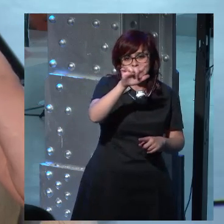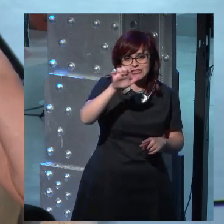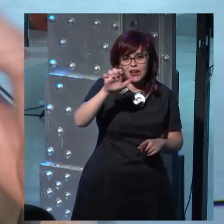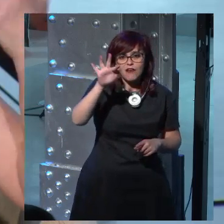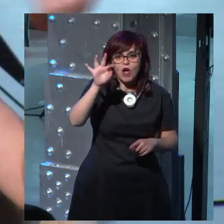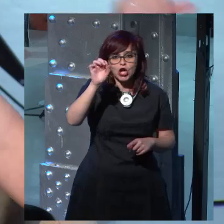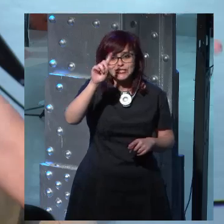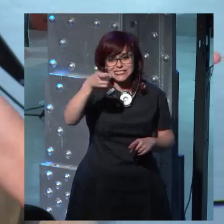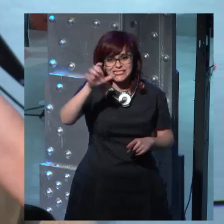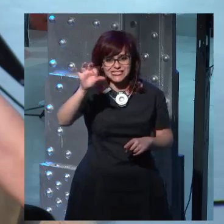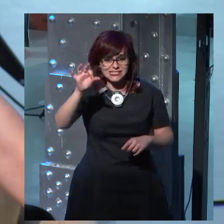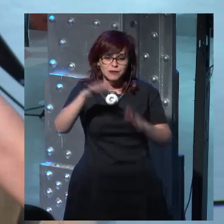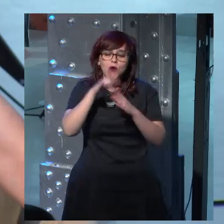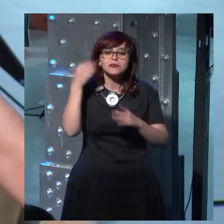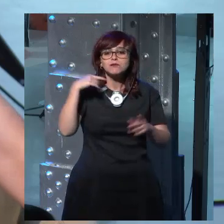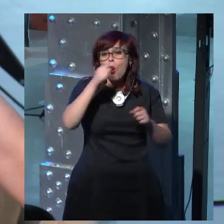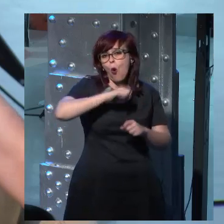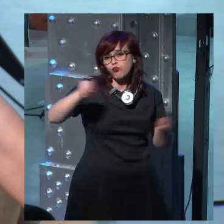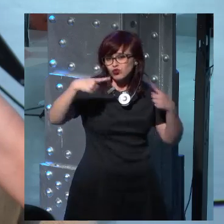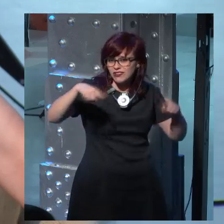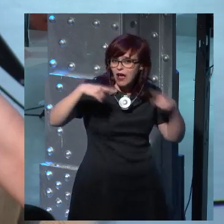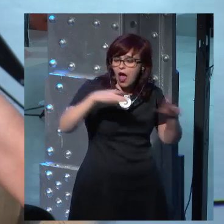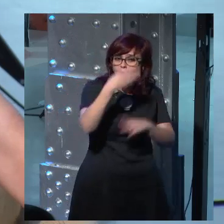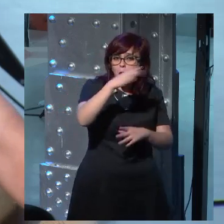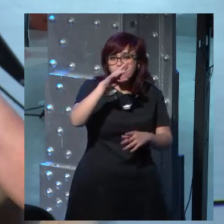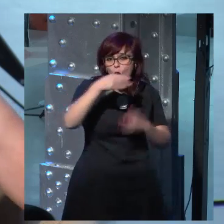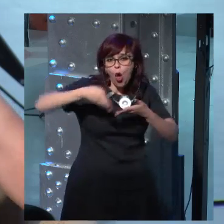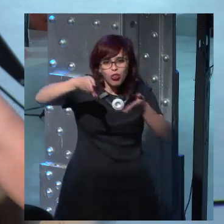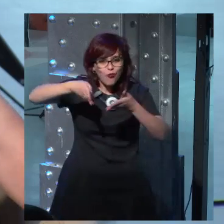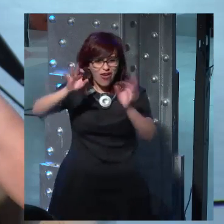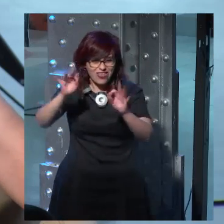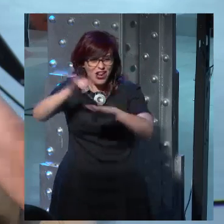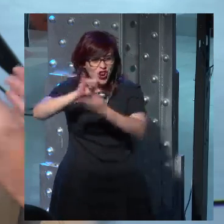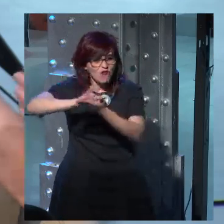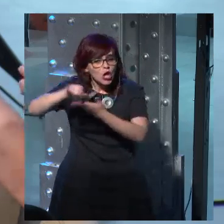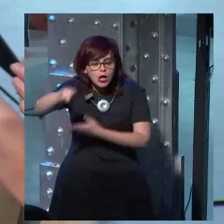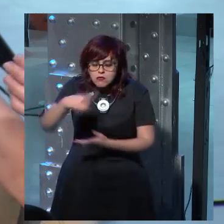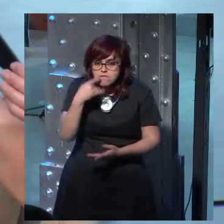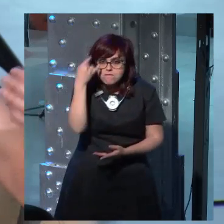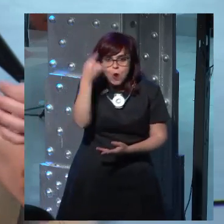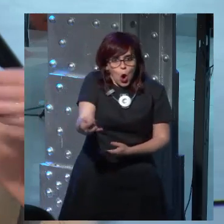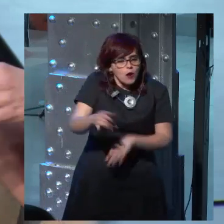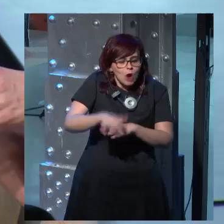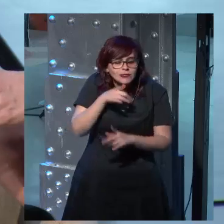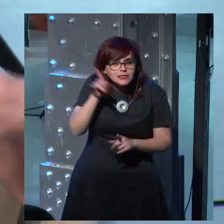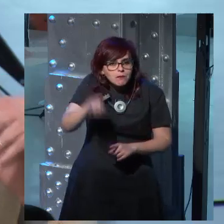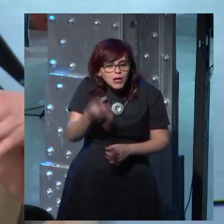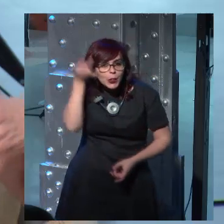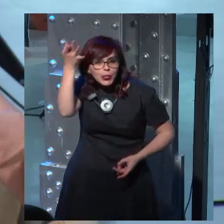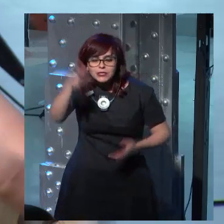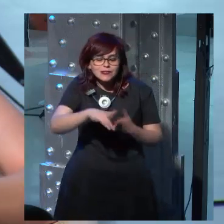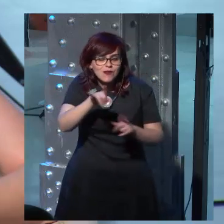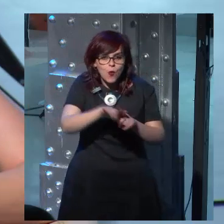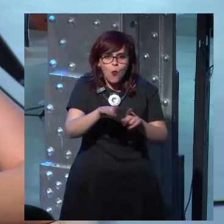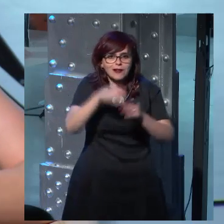not, and I don't think it's lost on either one of us what it's like to be in a scene with him. He's a legend, and he's amazing, and he's a very genuine